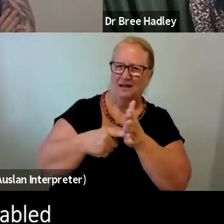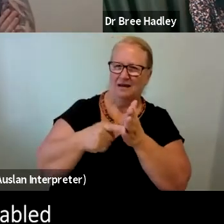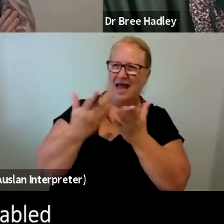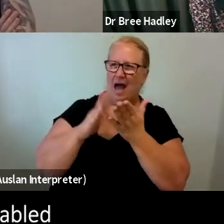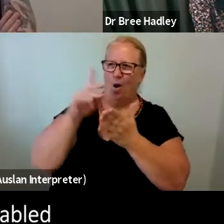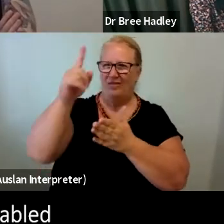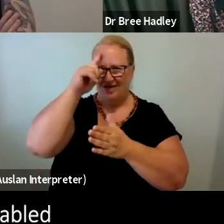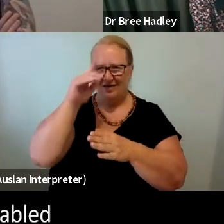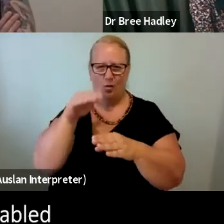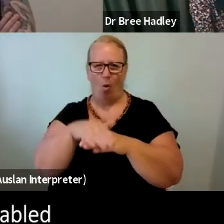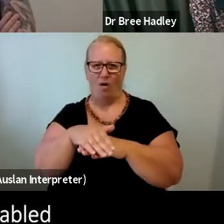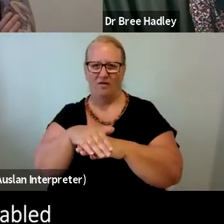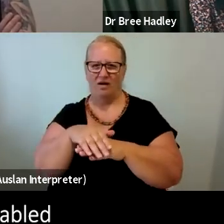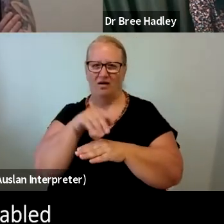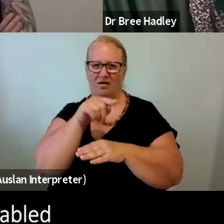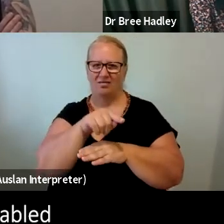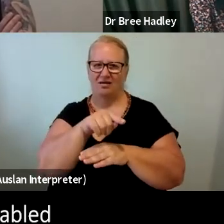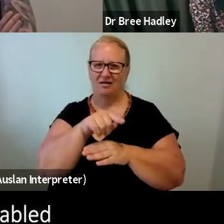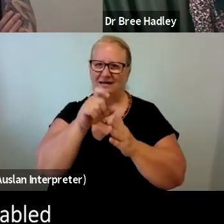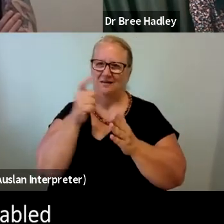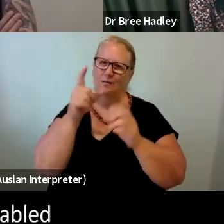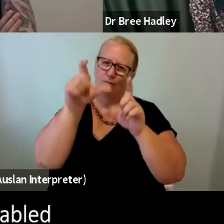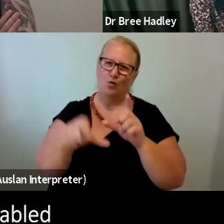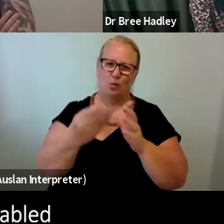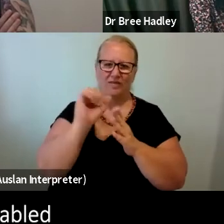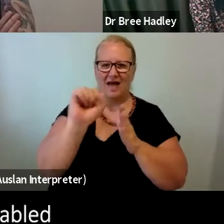the disabled experience.